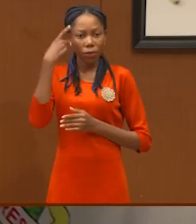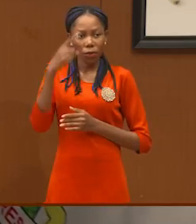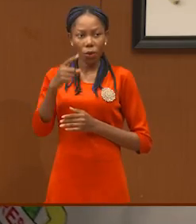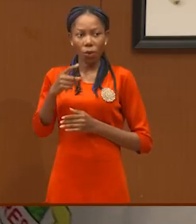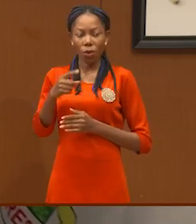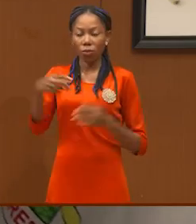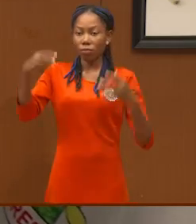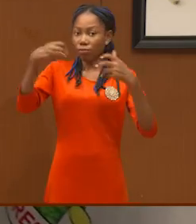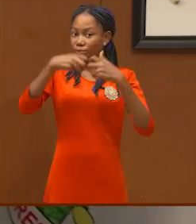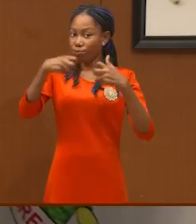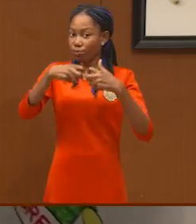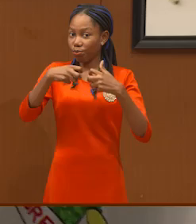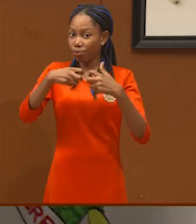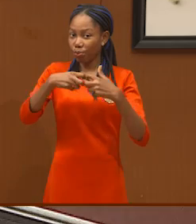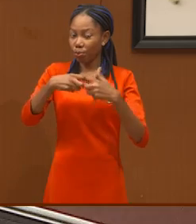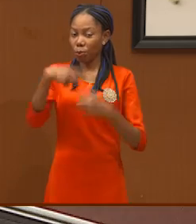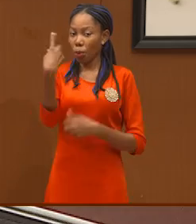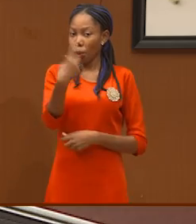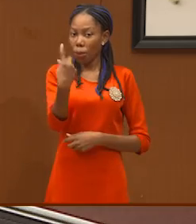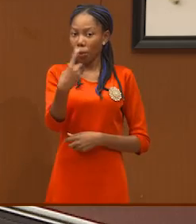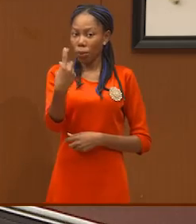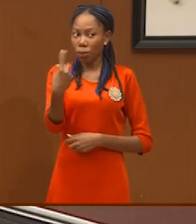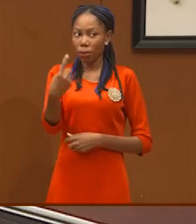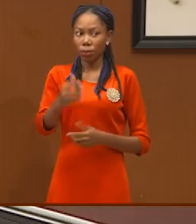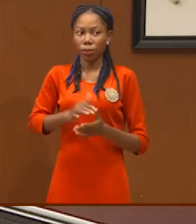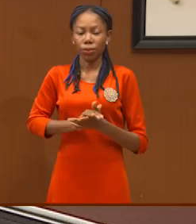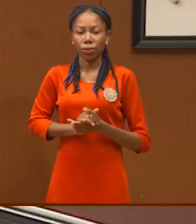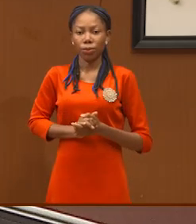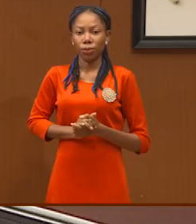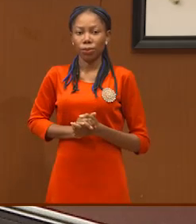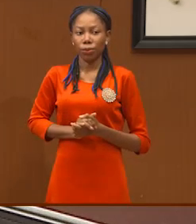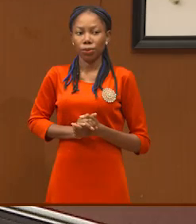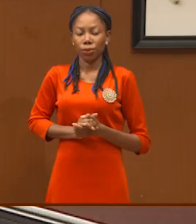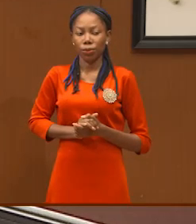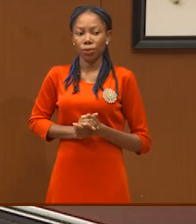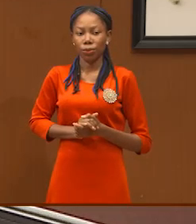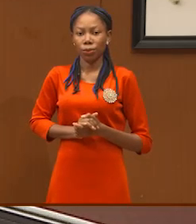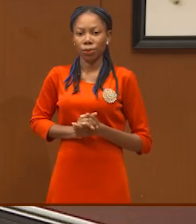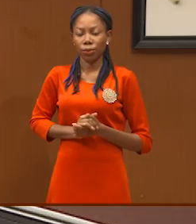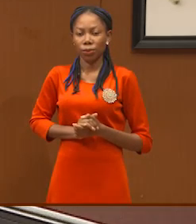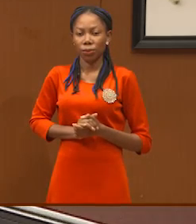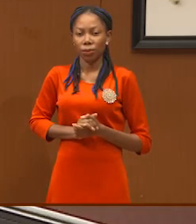accumulated electricity bill by you in the premises,